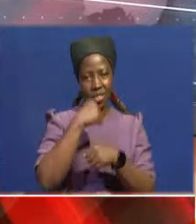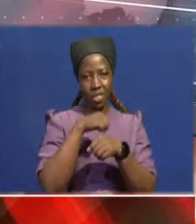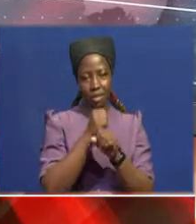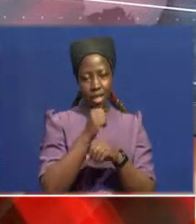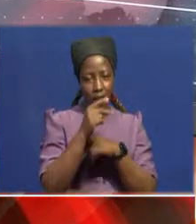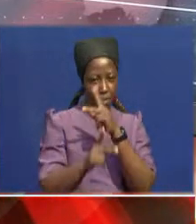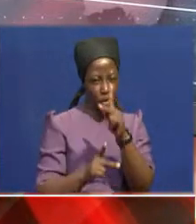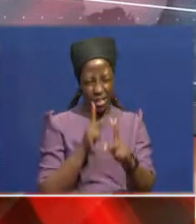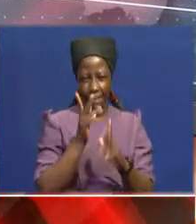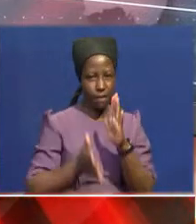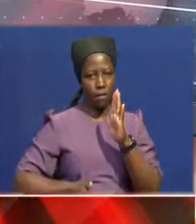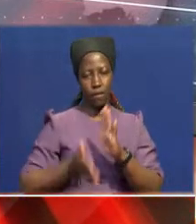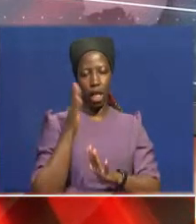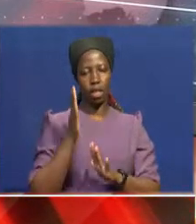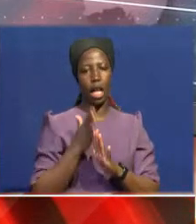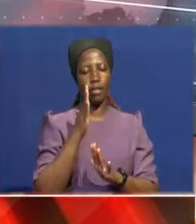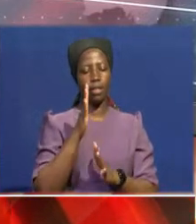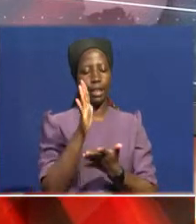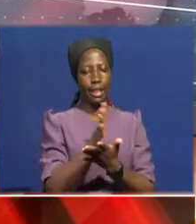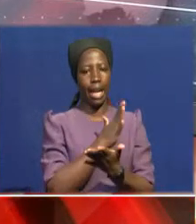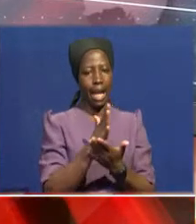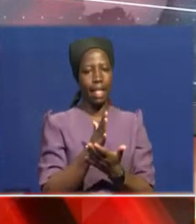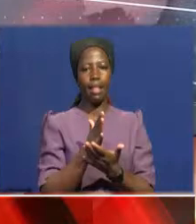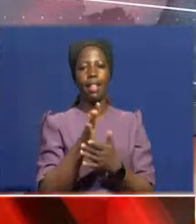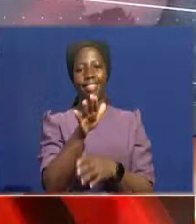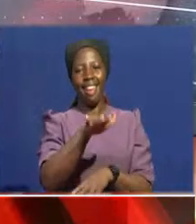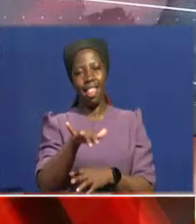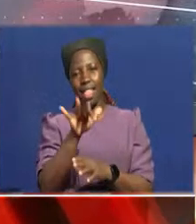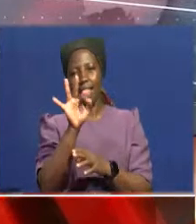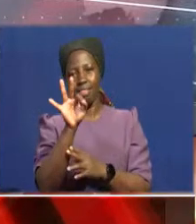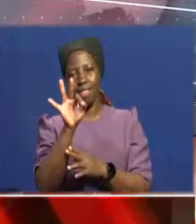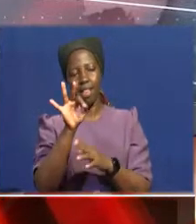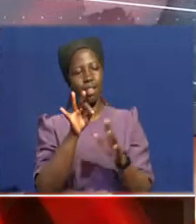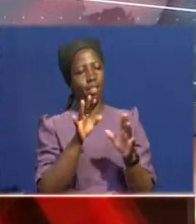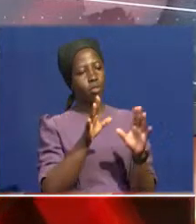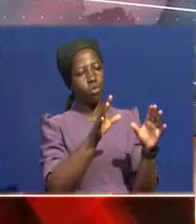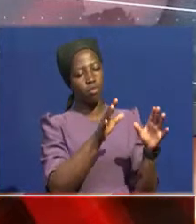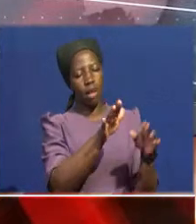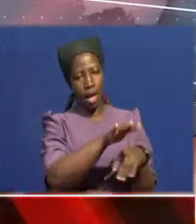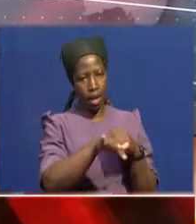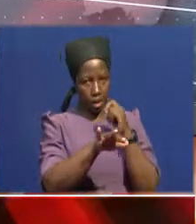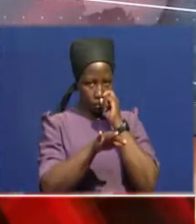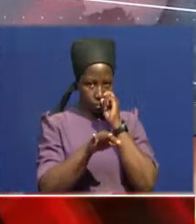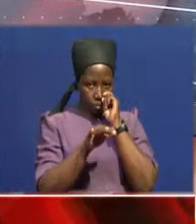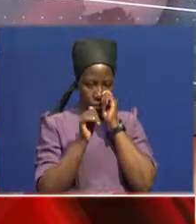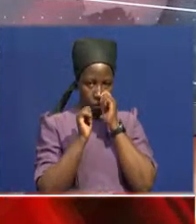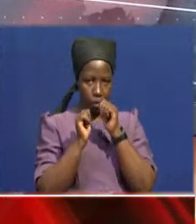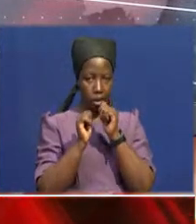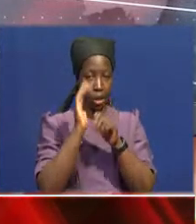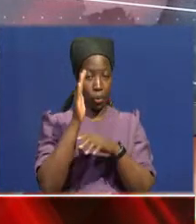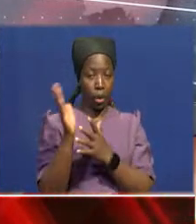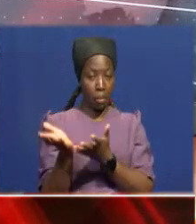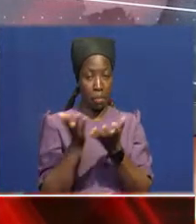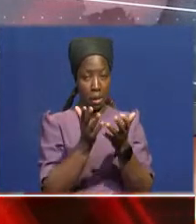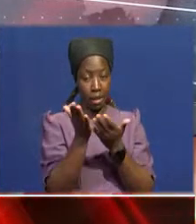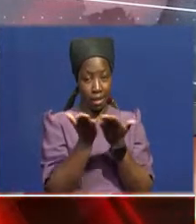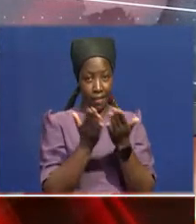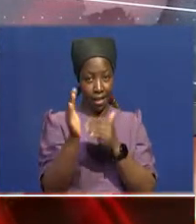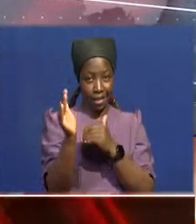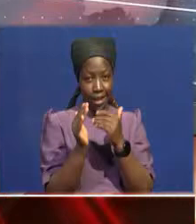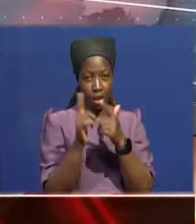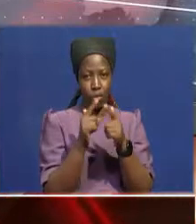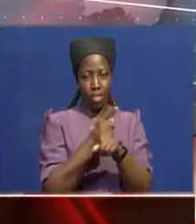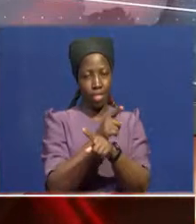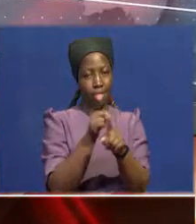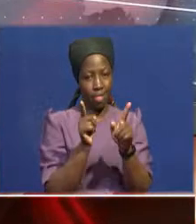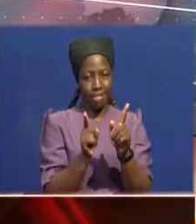of subdividing the region into three divisions in a move they say will bring the government services closer to them. They claim majority of